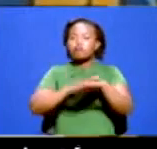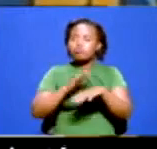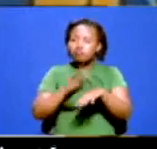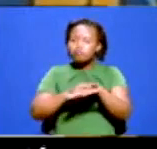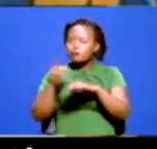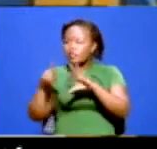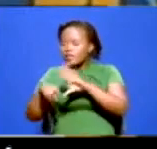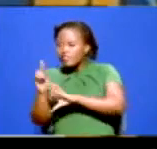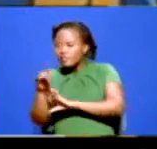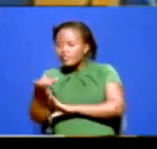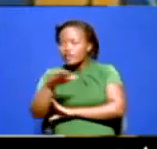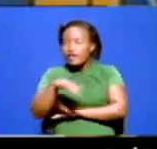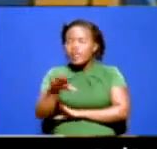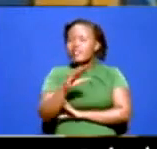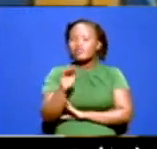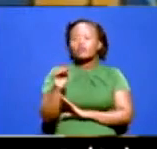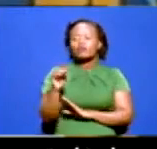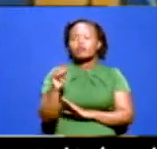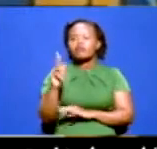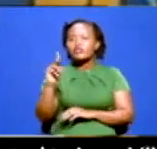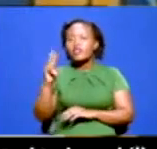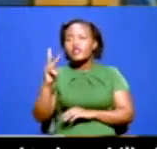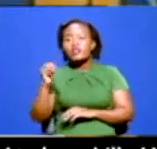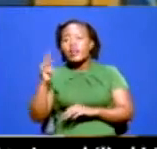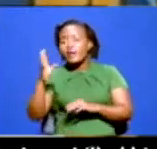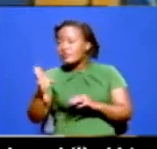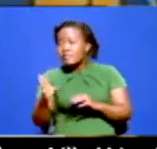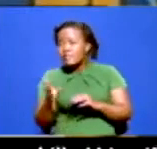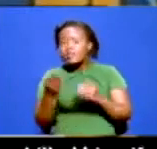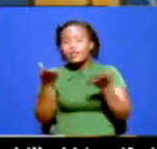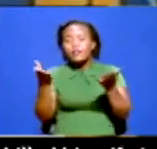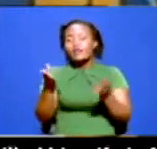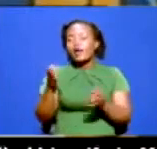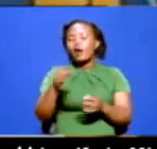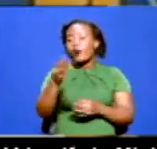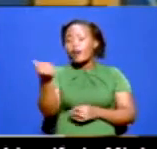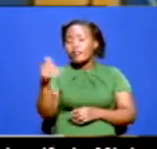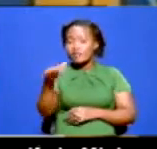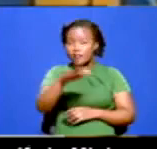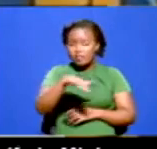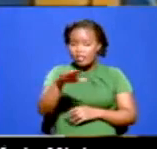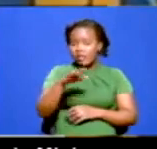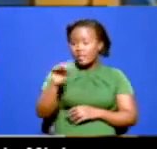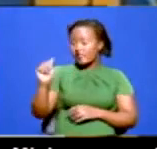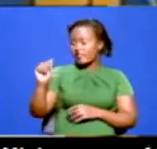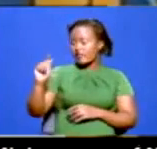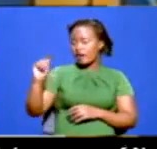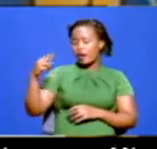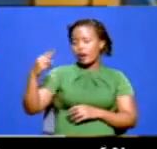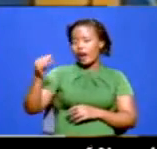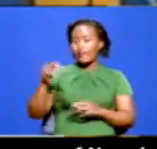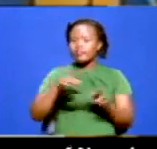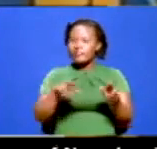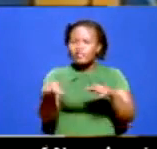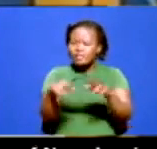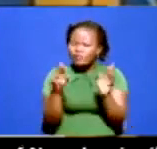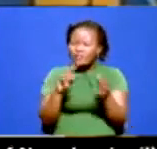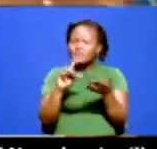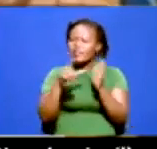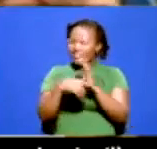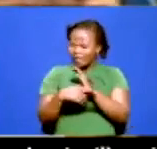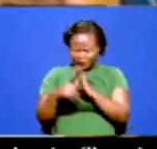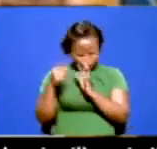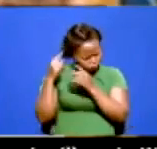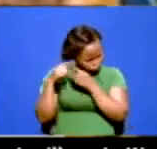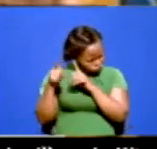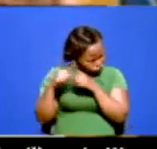to the one on Landis. Landis, I want you to go to the river, yes. and look at that facility and ask yourselves, really, if you had been